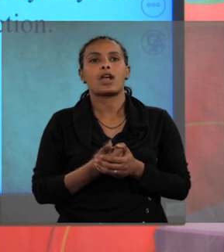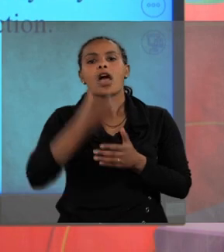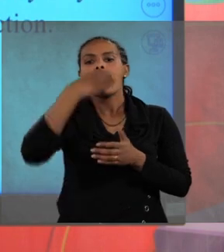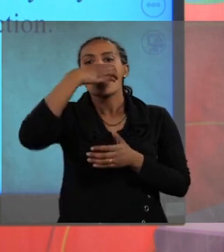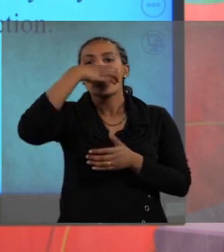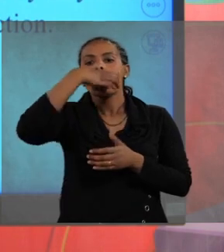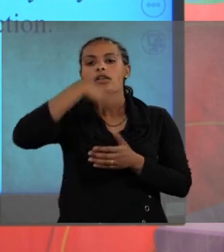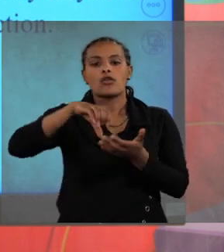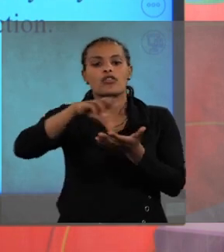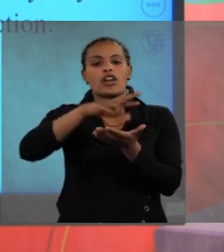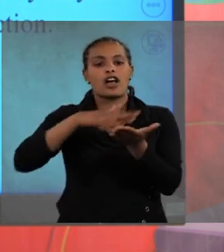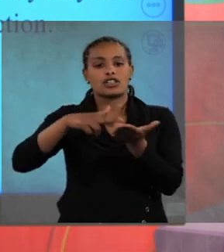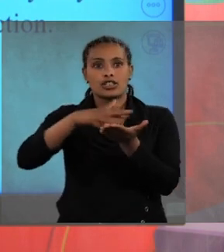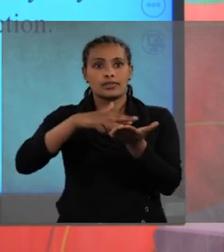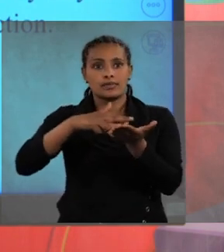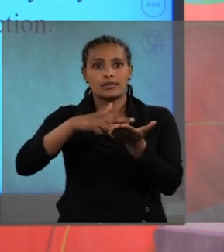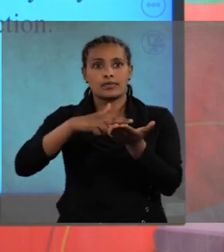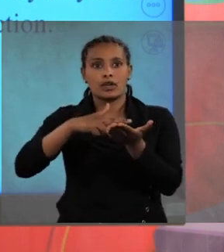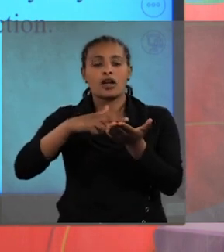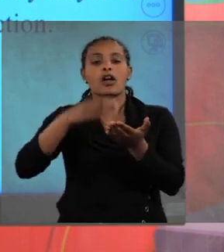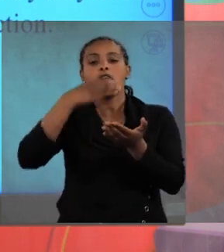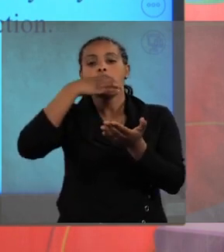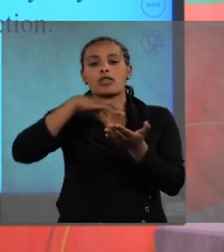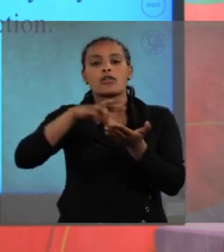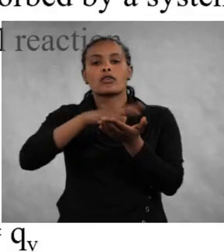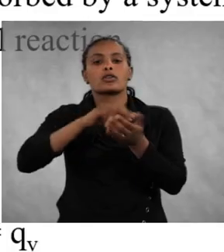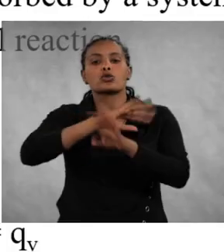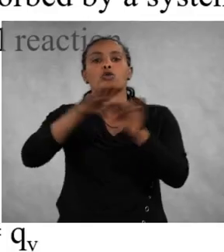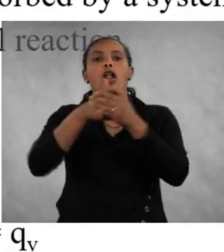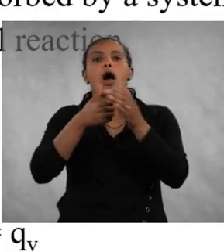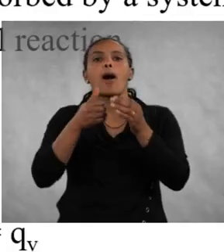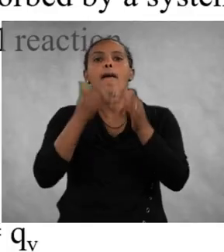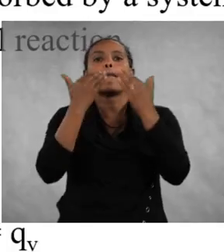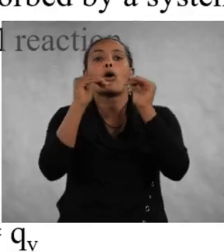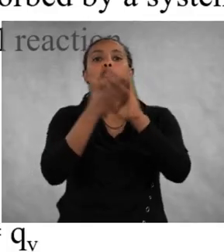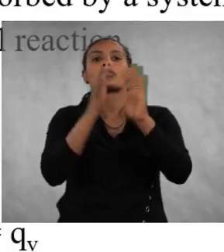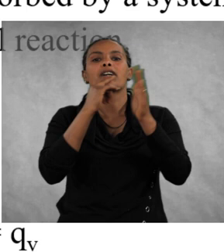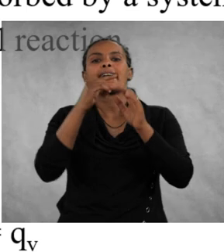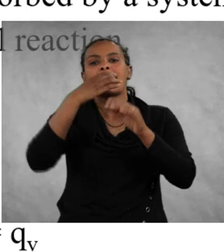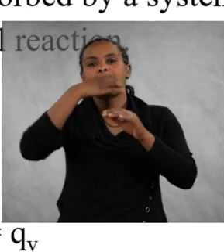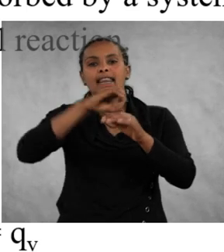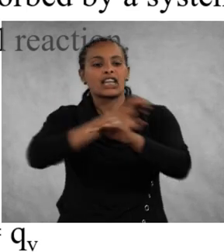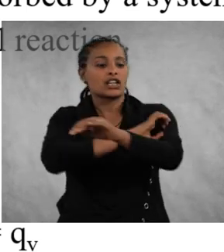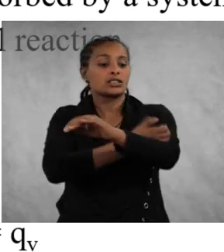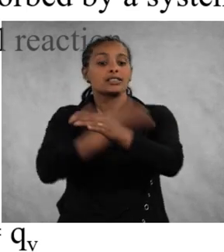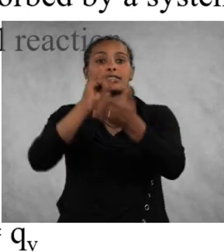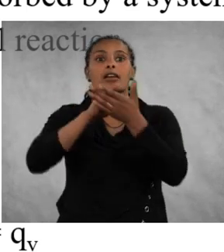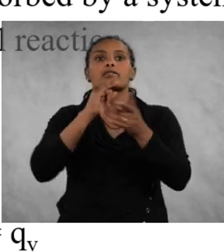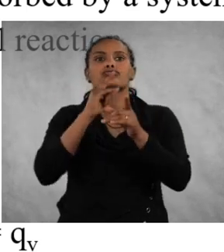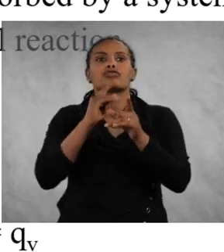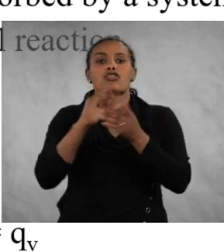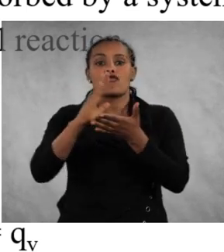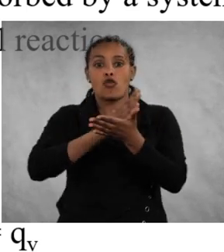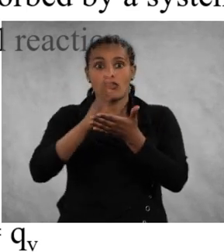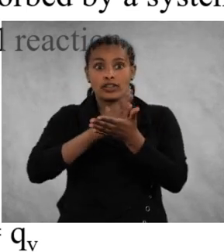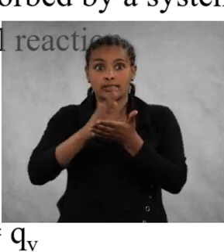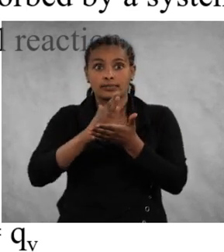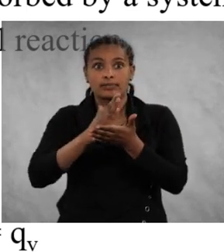Heat of reaction. Heat of reaction is the total amount of heat energy that is